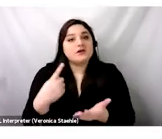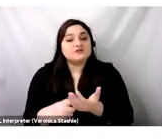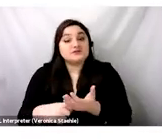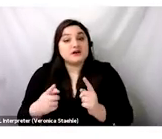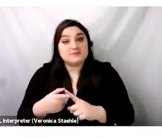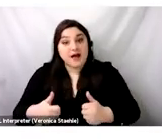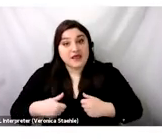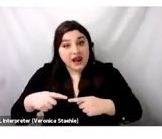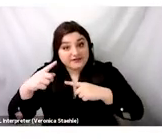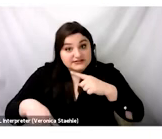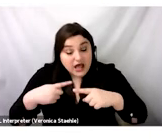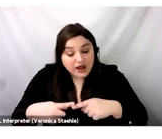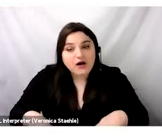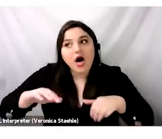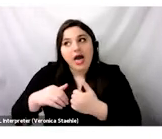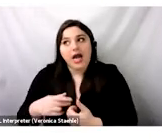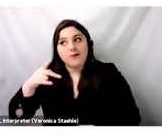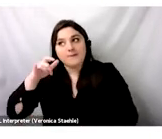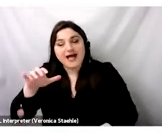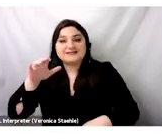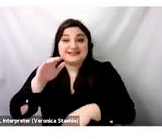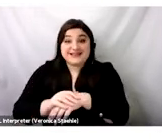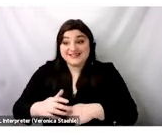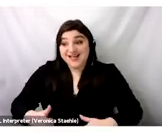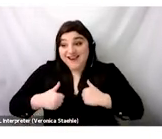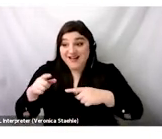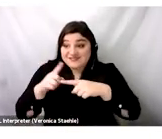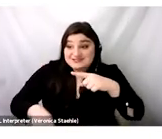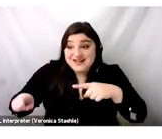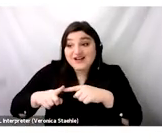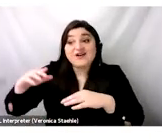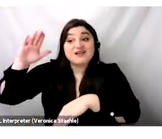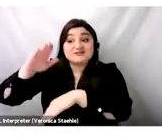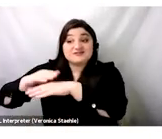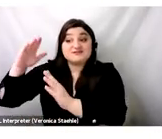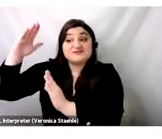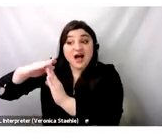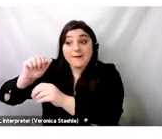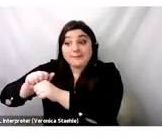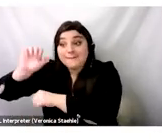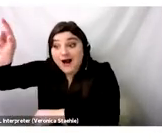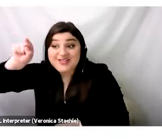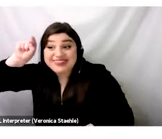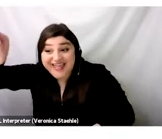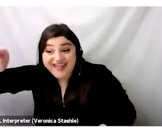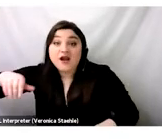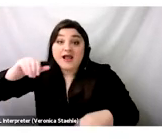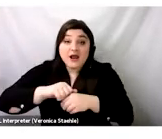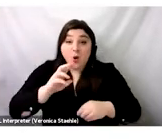the water systems, the tops of mountains, the bottom of the sea, they're in soil, and they're in the marine food